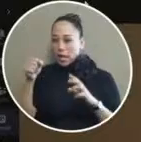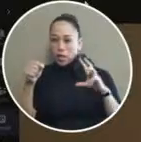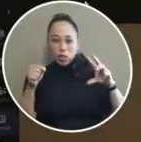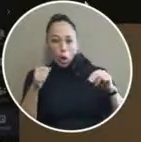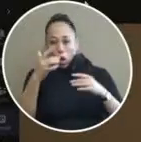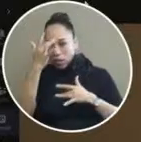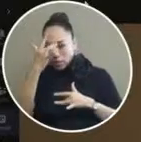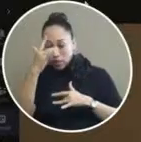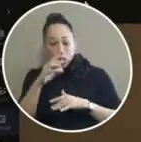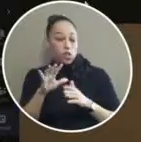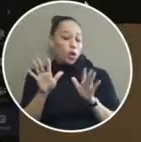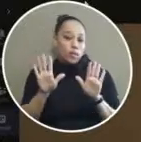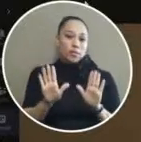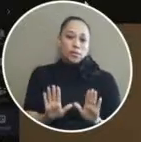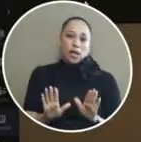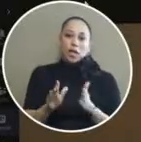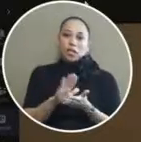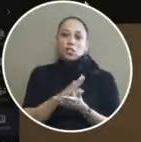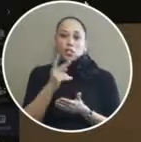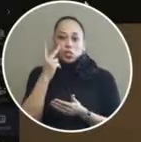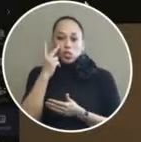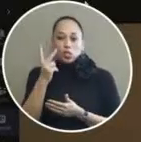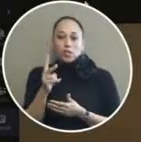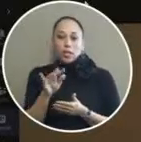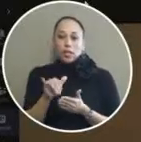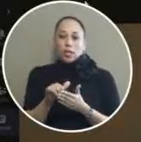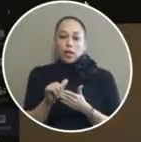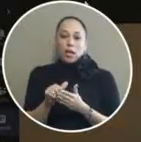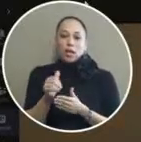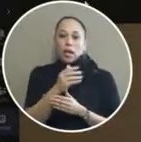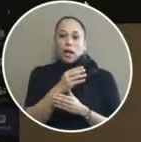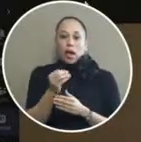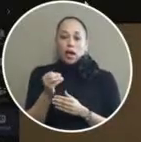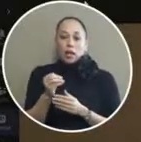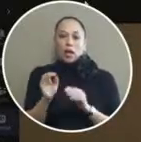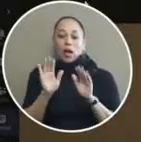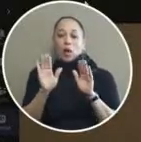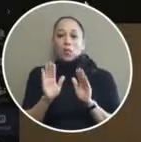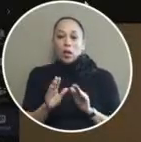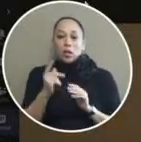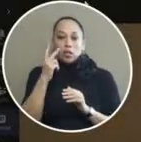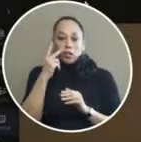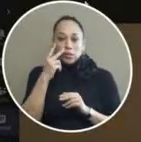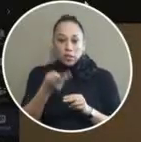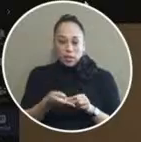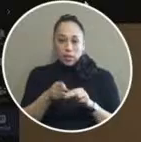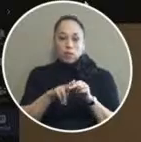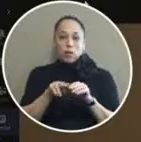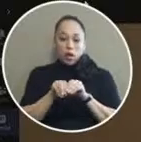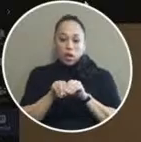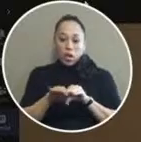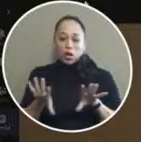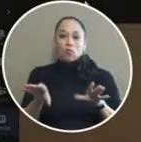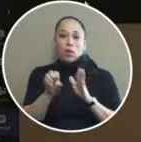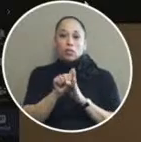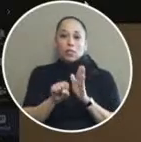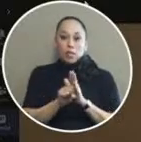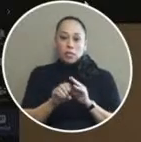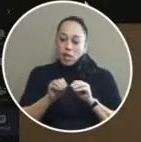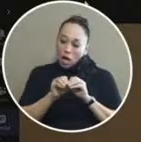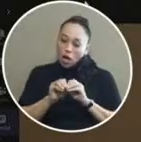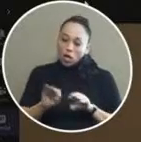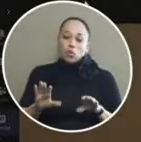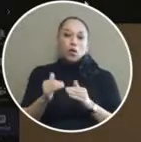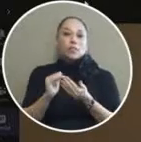it's great to see the increase that we've had. And it's great to see the increase that we've had across the state, across the